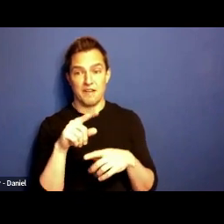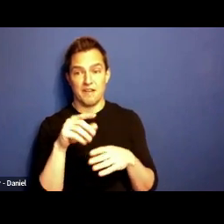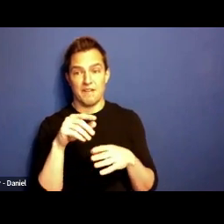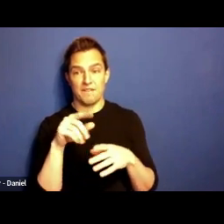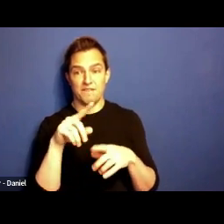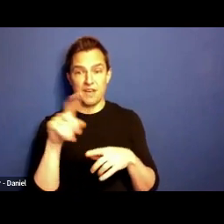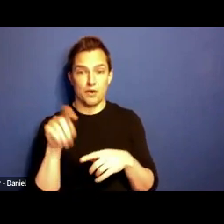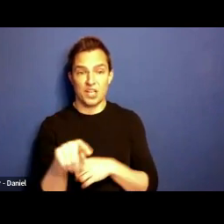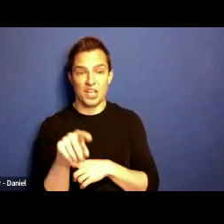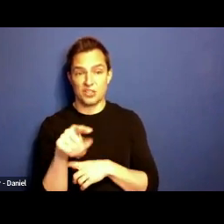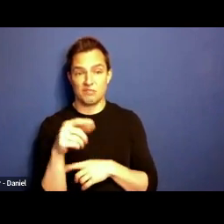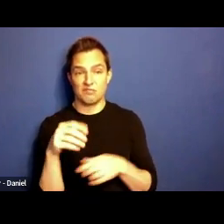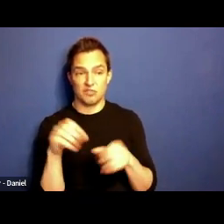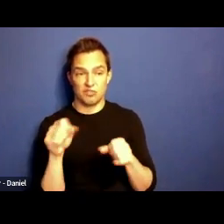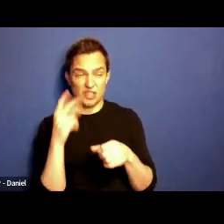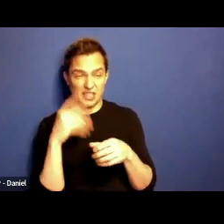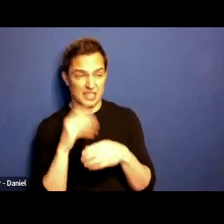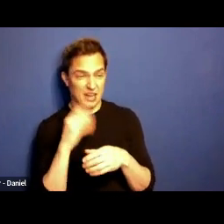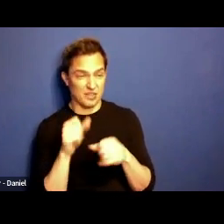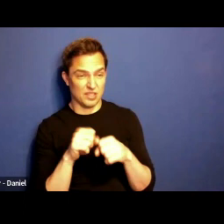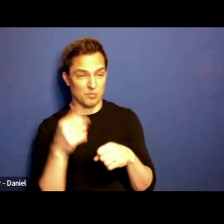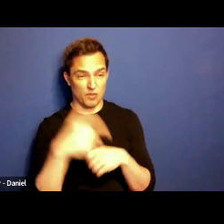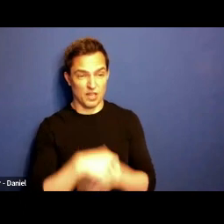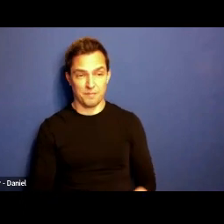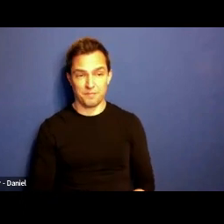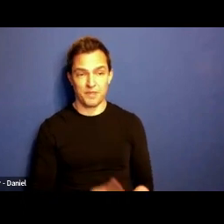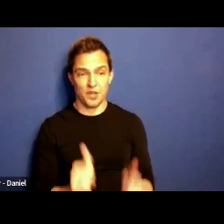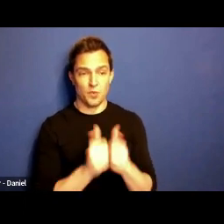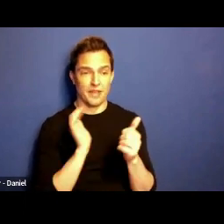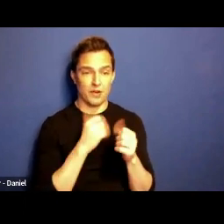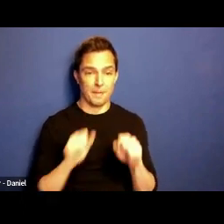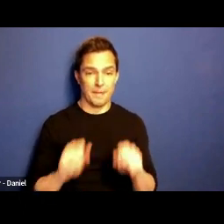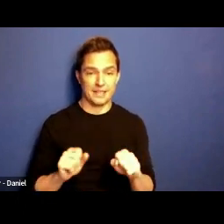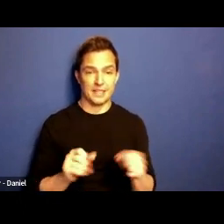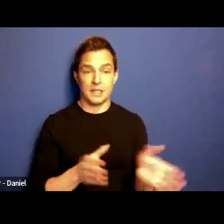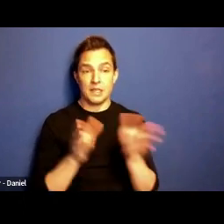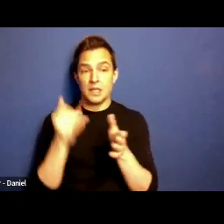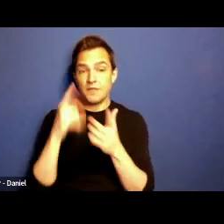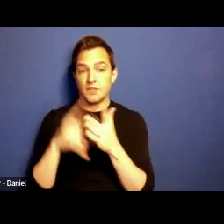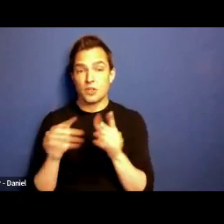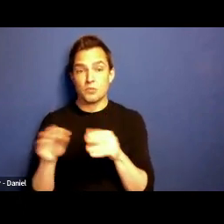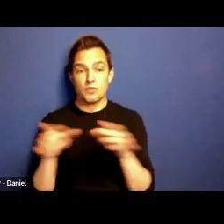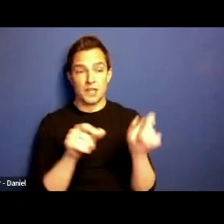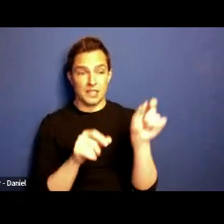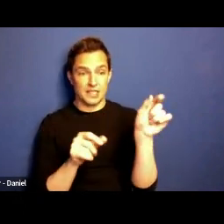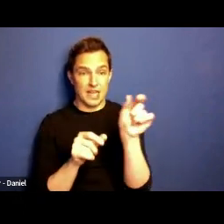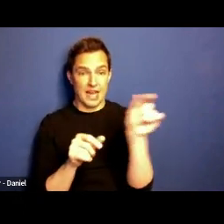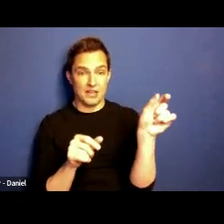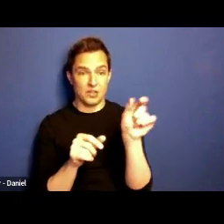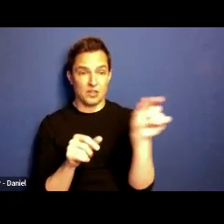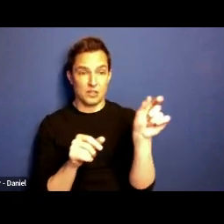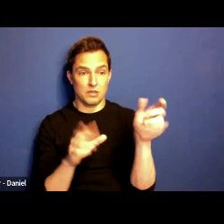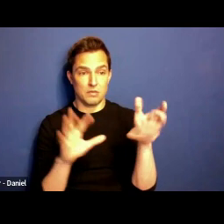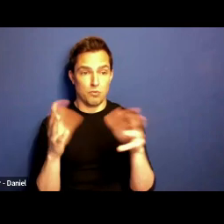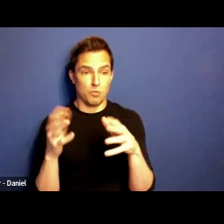our system over time with the capacity that we have. And then if you start to move the sliders around the mobile